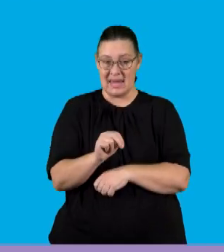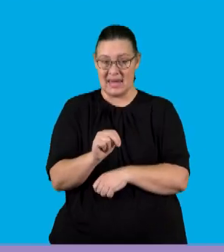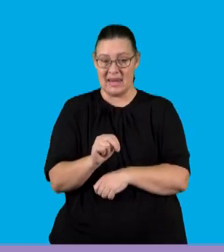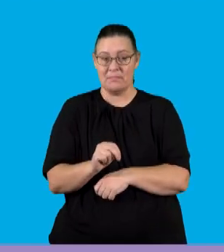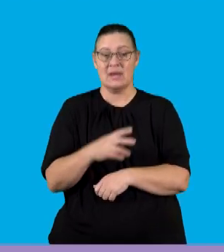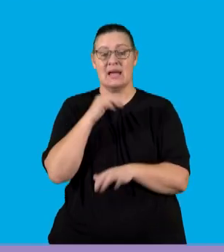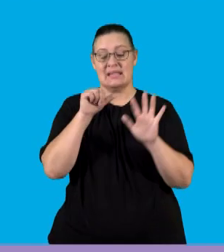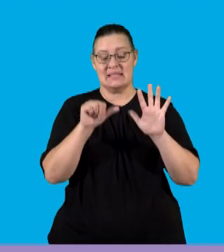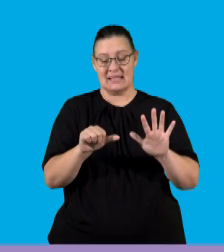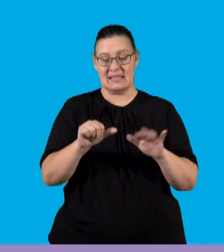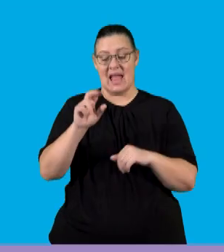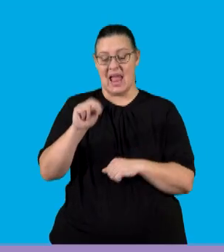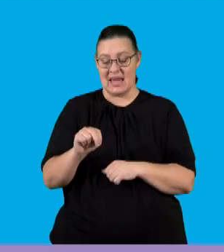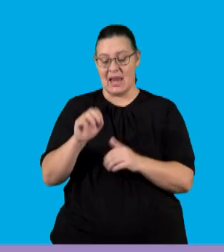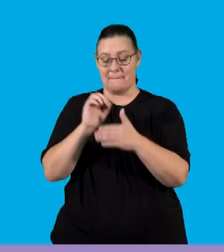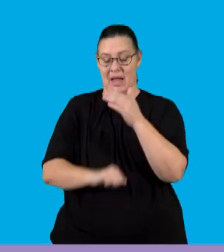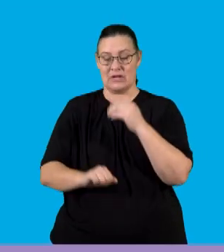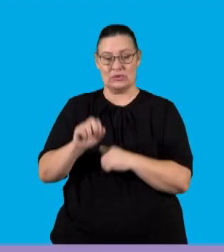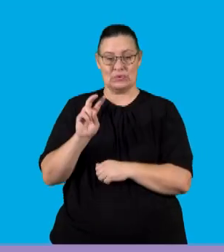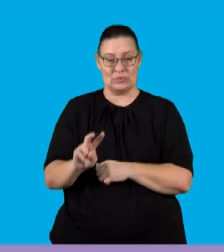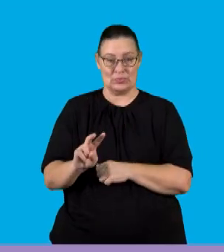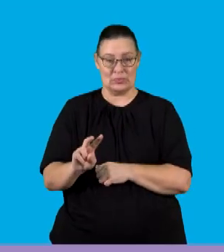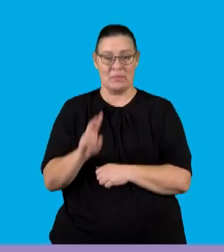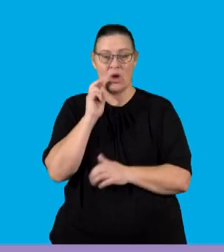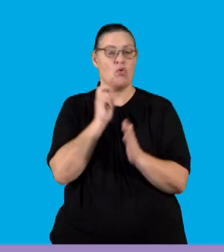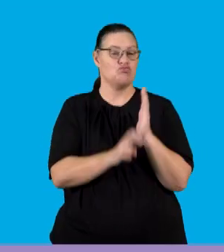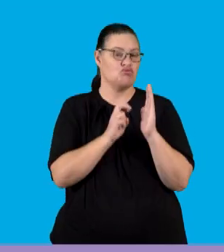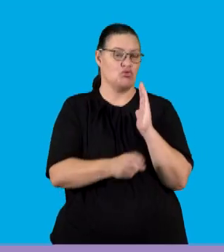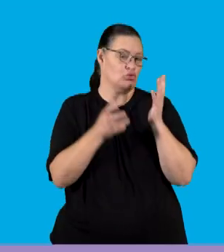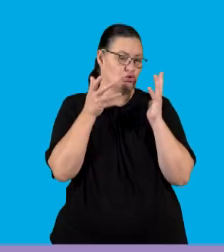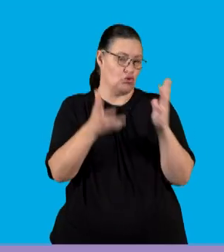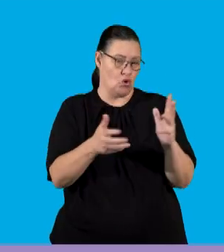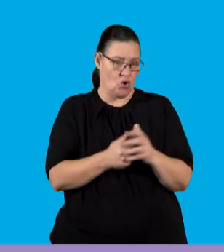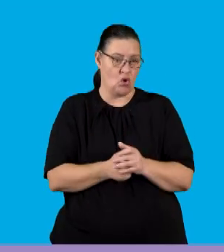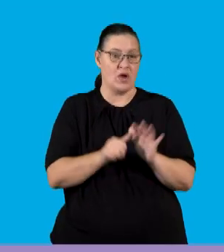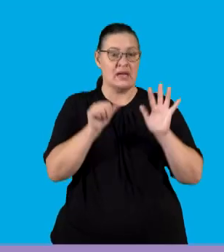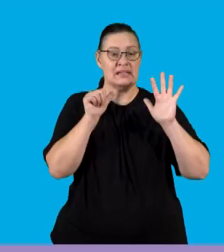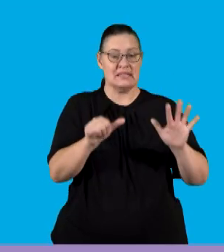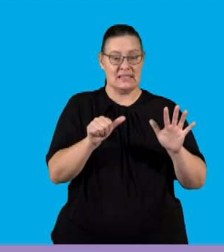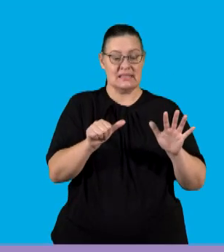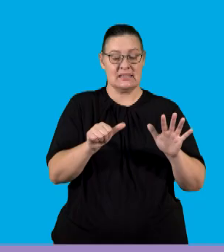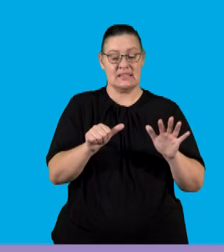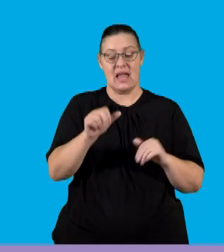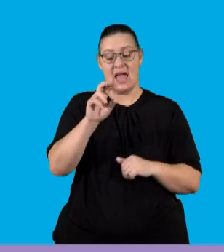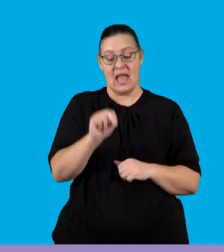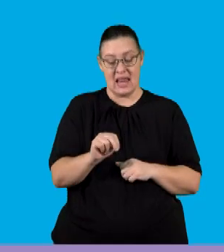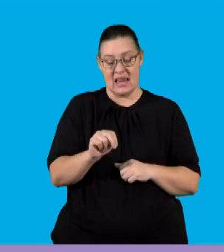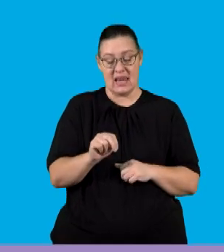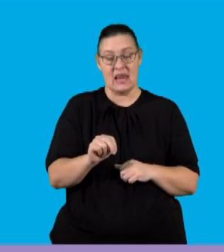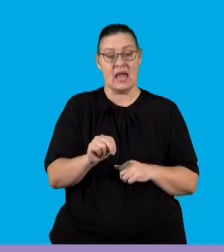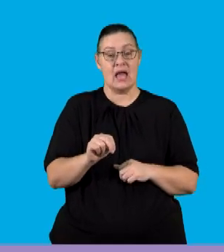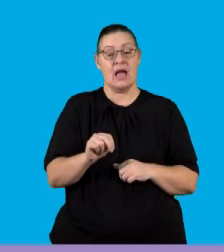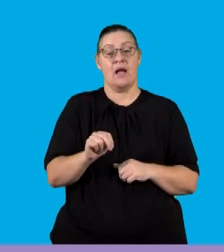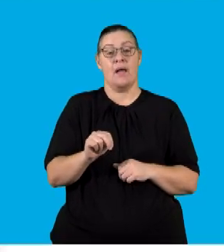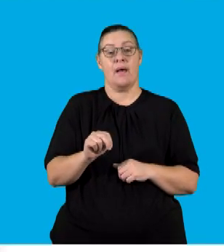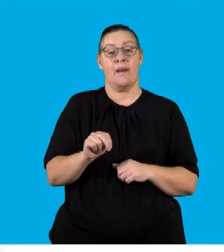of course we are going to subtract that 2. And that is our rule. 6 multiplied by any term number